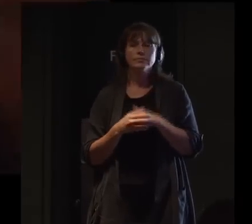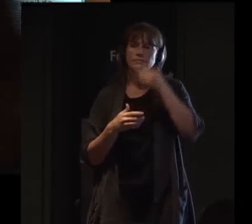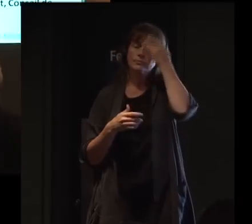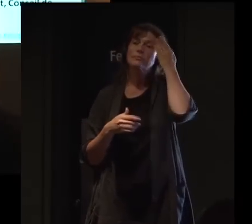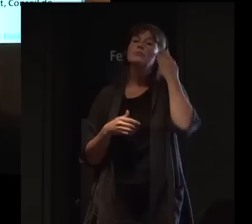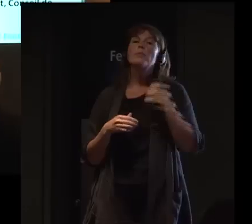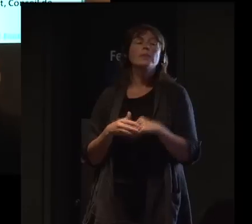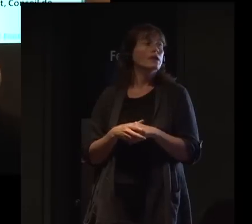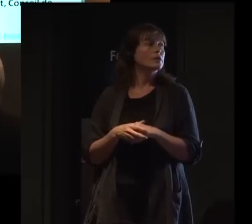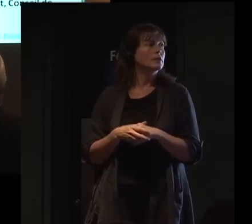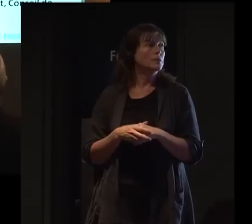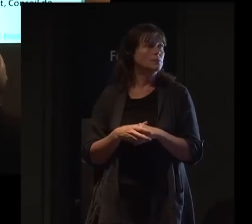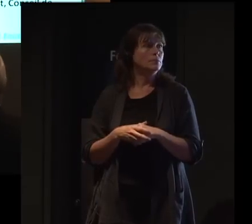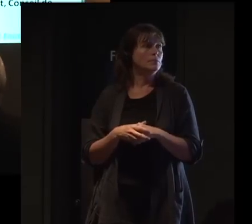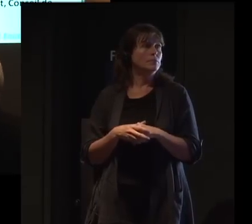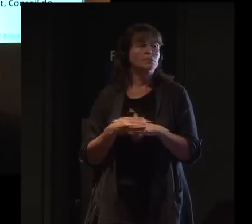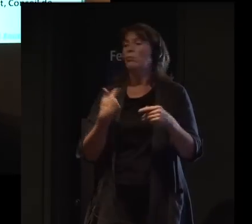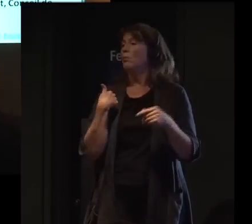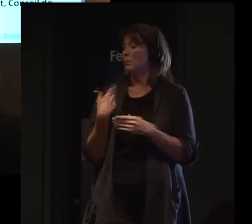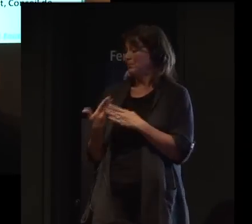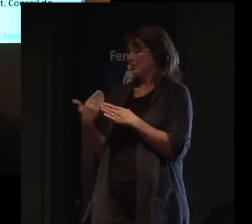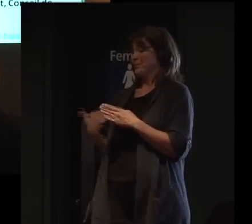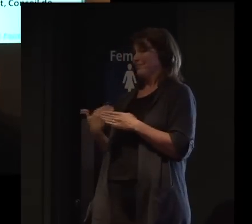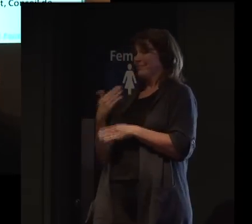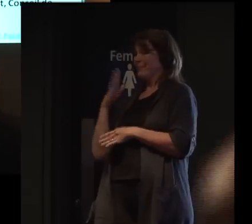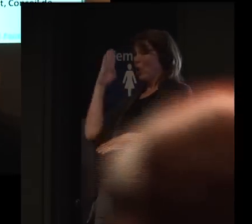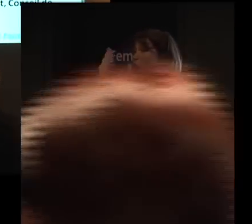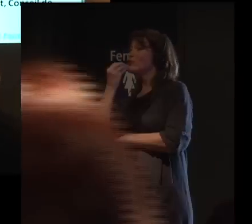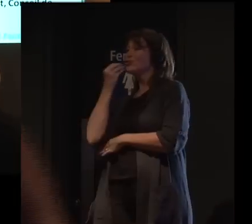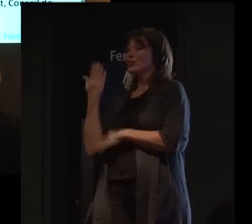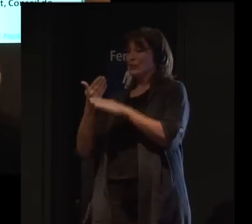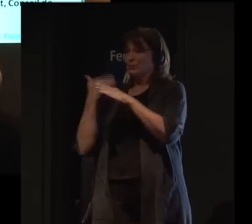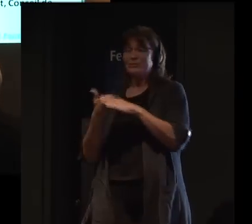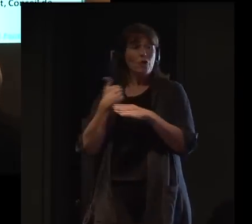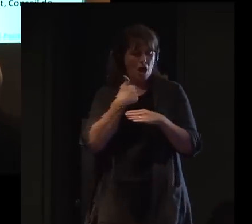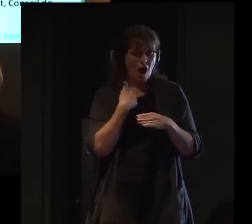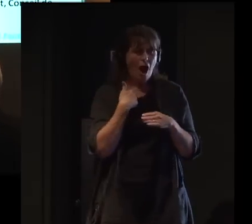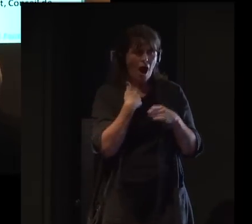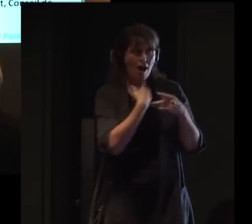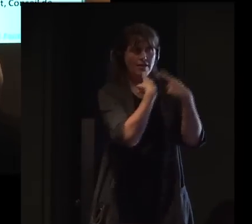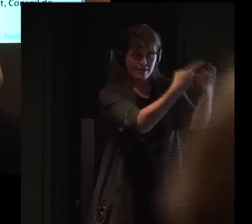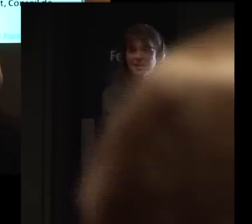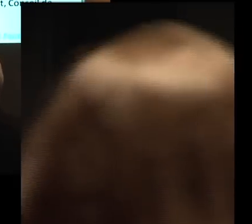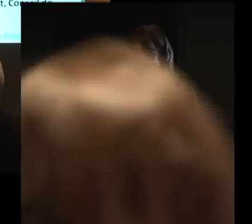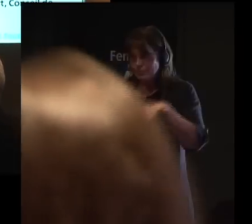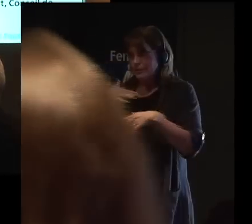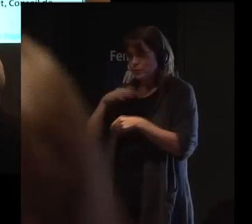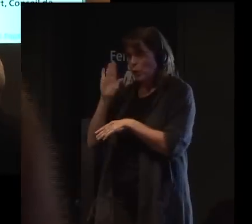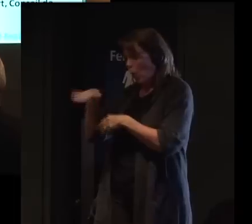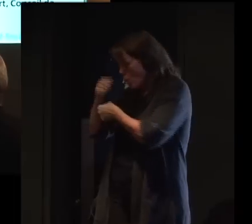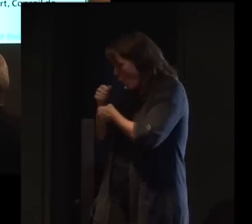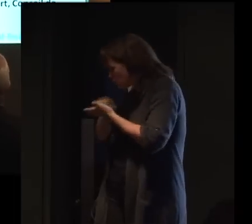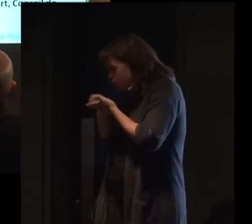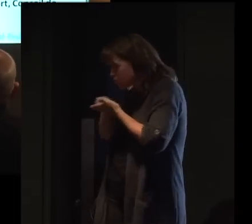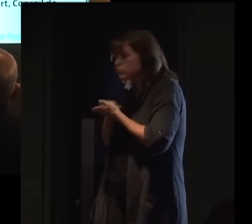Actually, I told Joyce a few minutes ago before the lunch break that I did my homework because basically what I was asked to do is